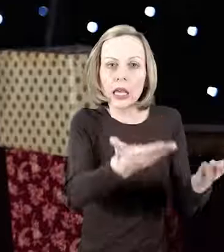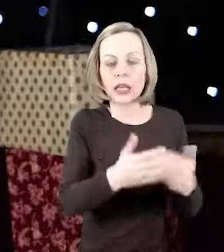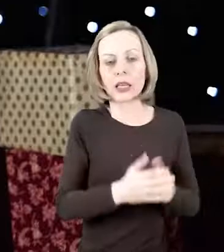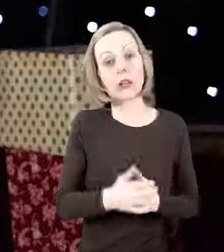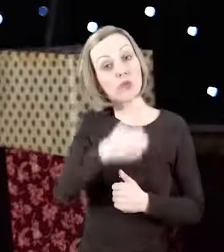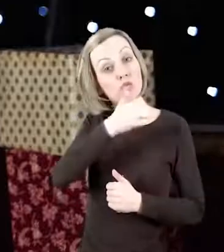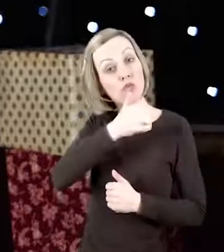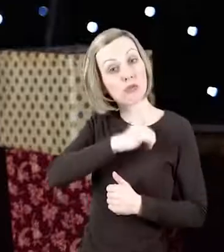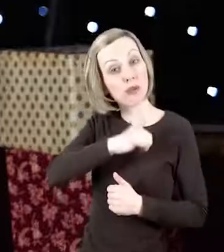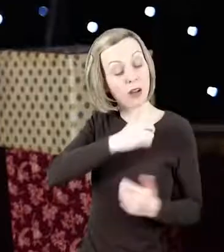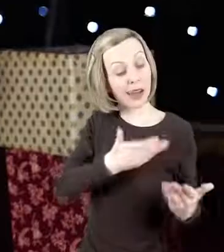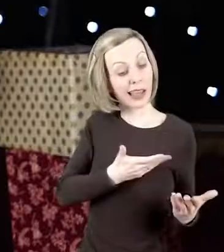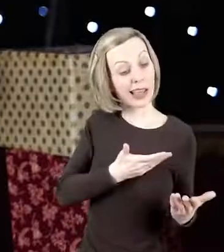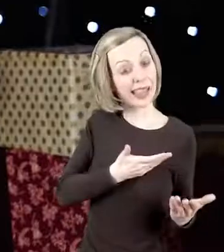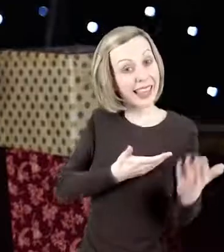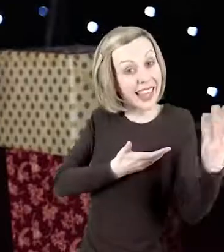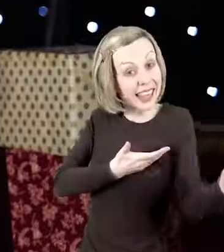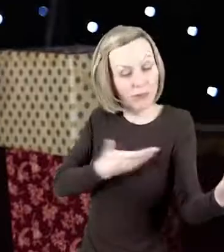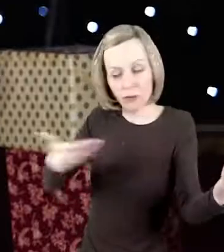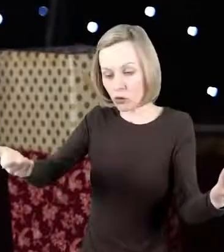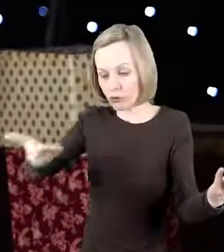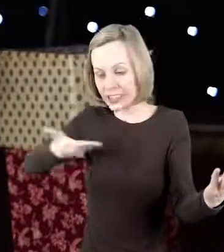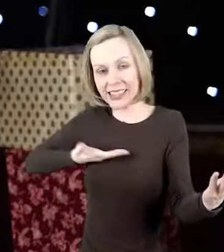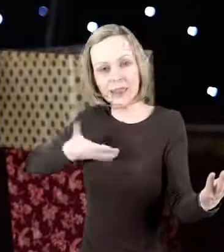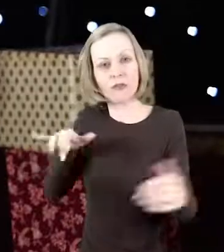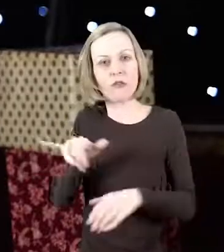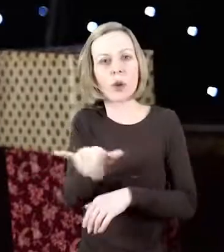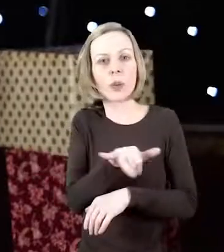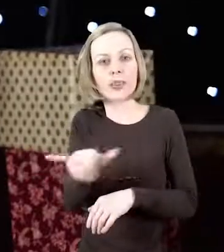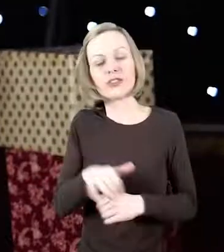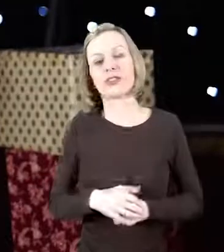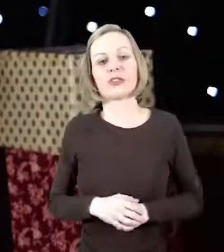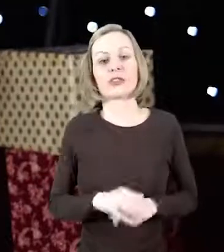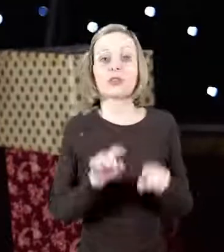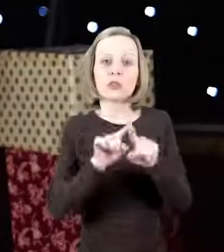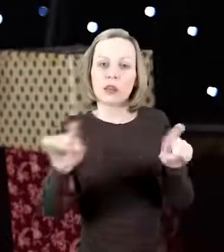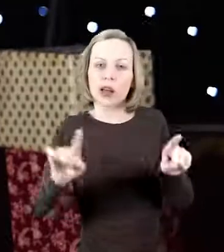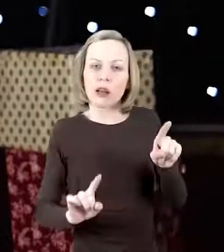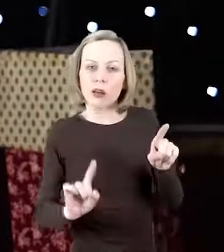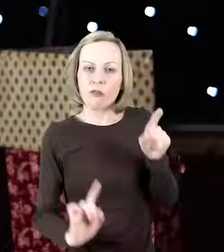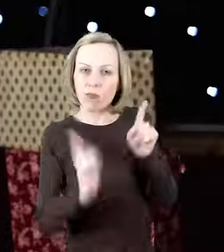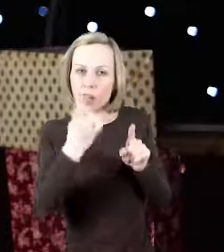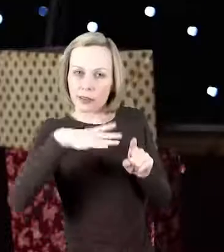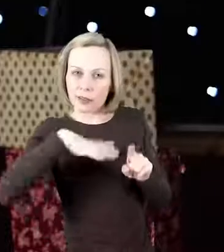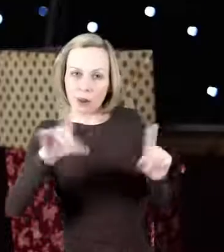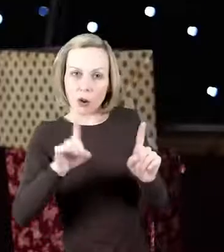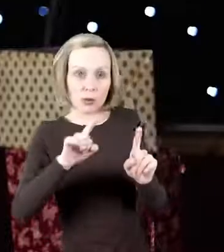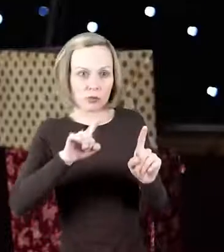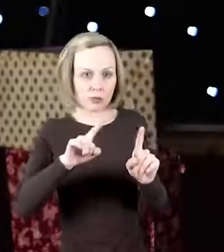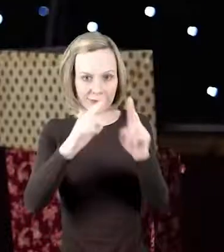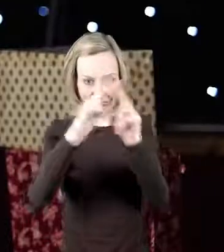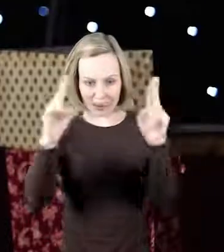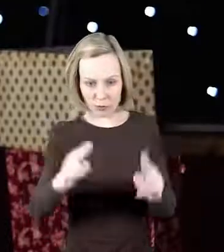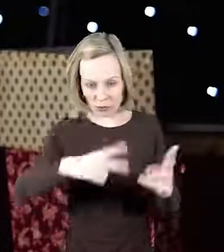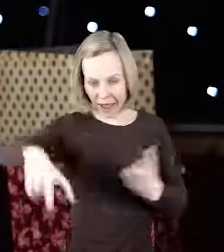present? Do you prefer to give or receive? Well, before we go any further, I need you to do something for me. I need you to